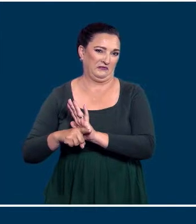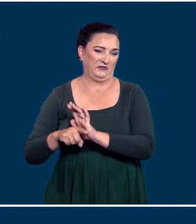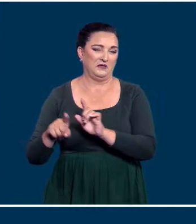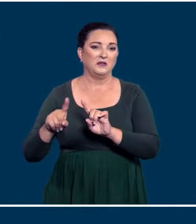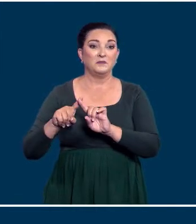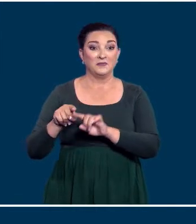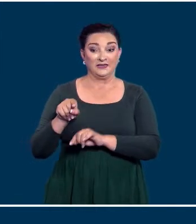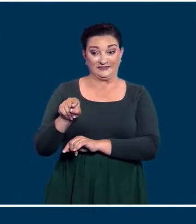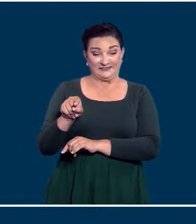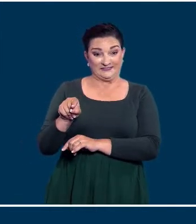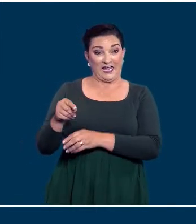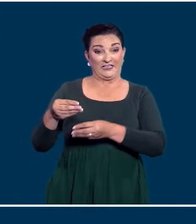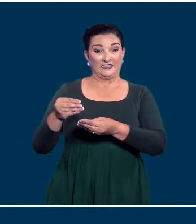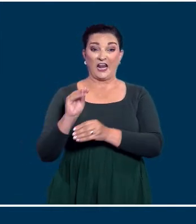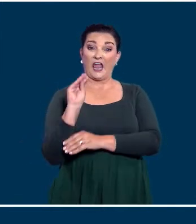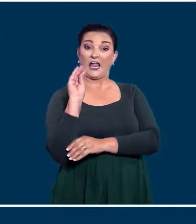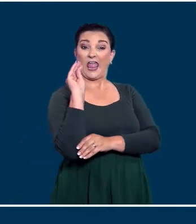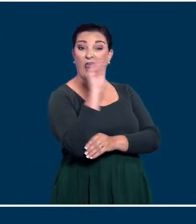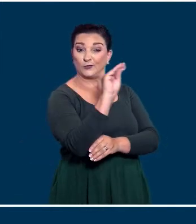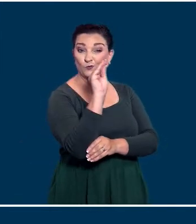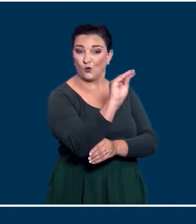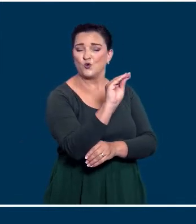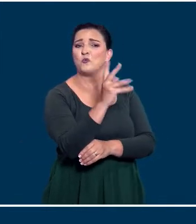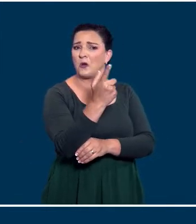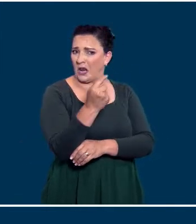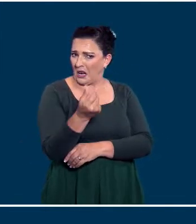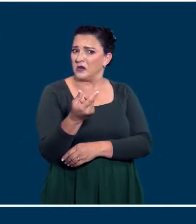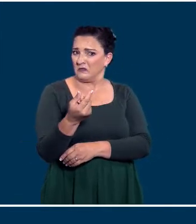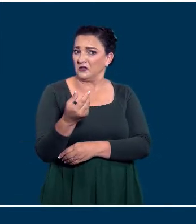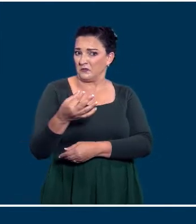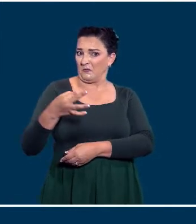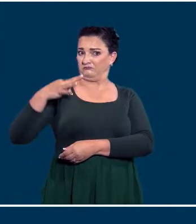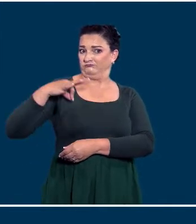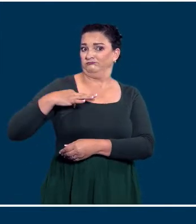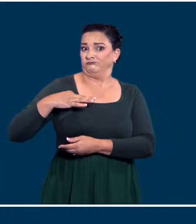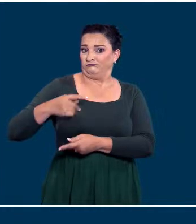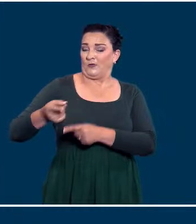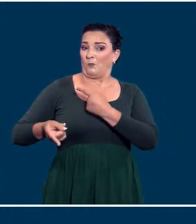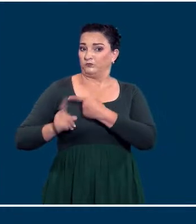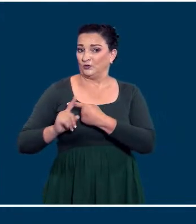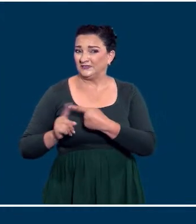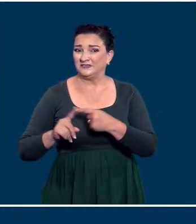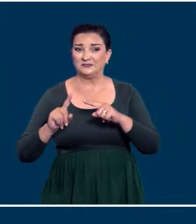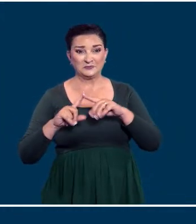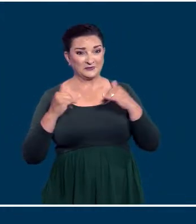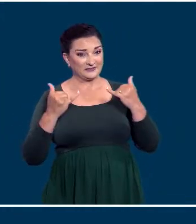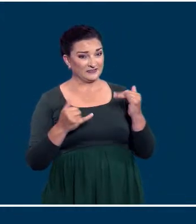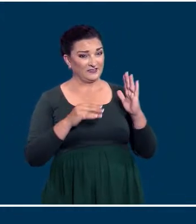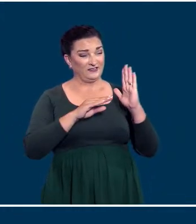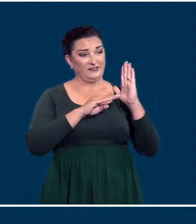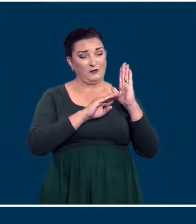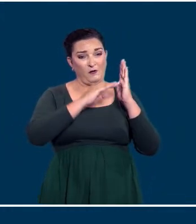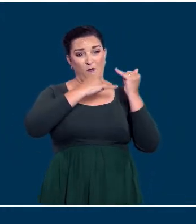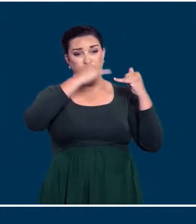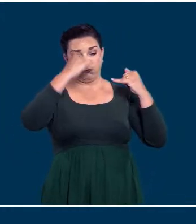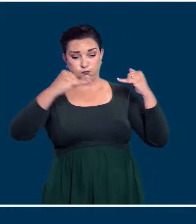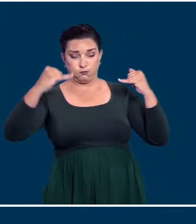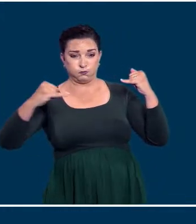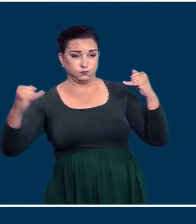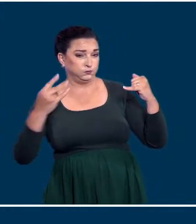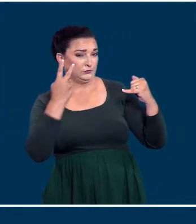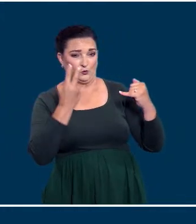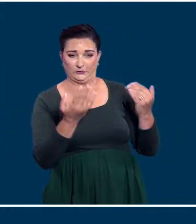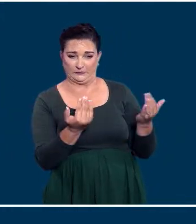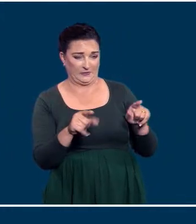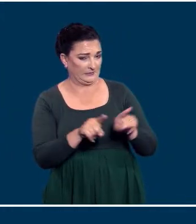a lot from net exports. And what was driving that net export line was an improvement in the terms of trade. So